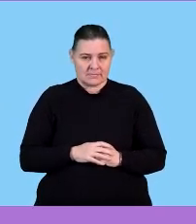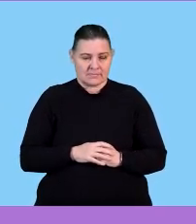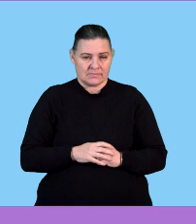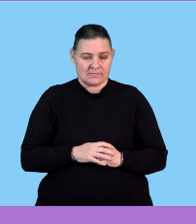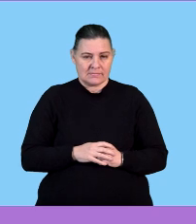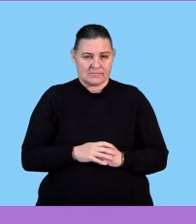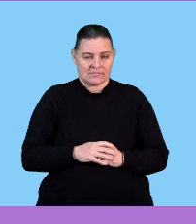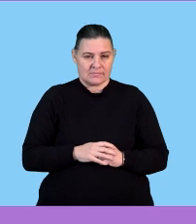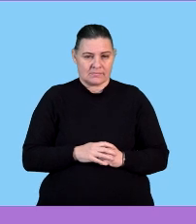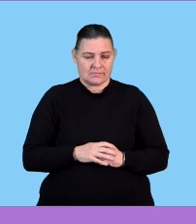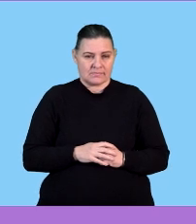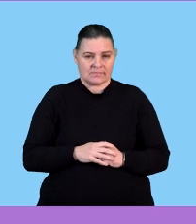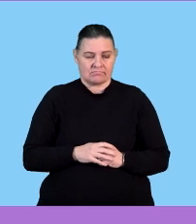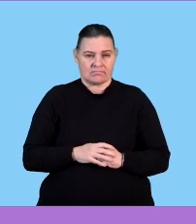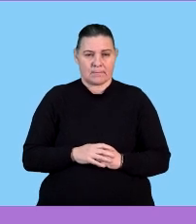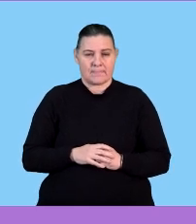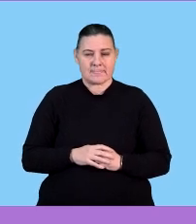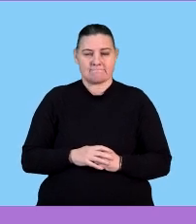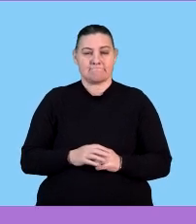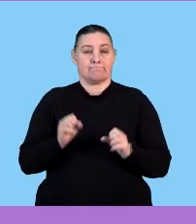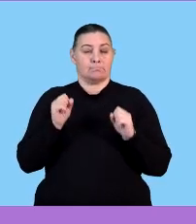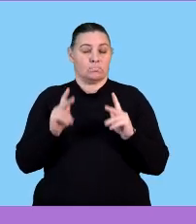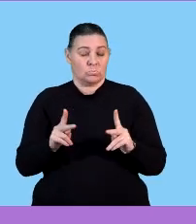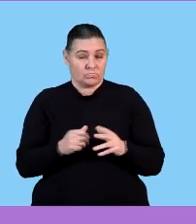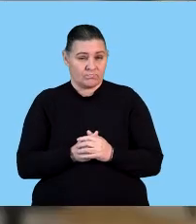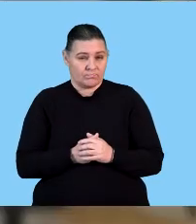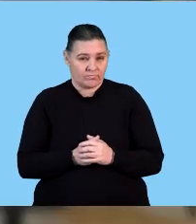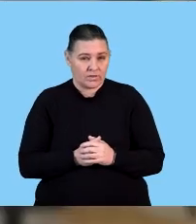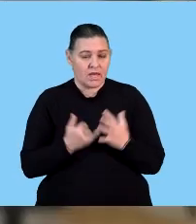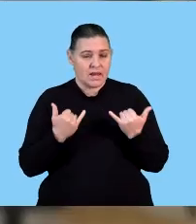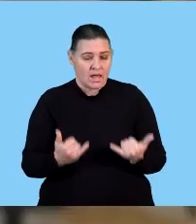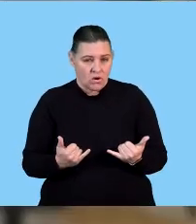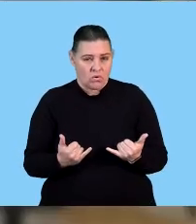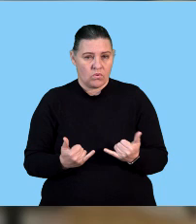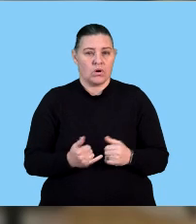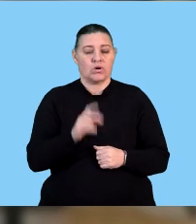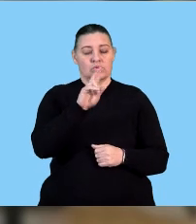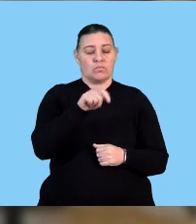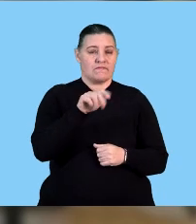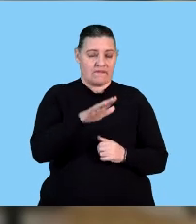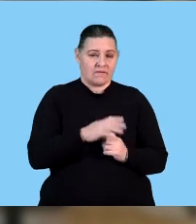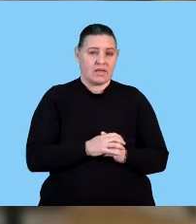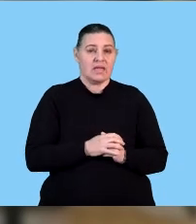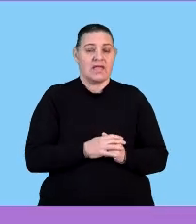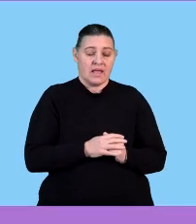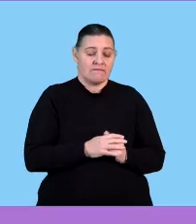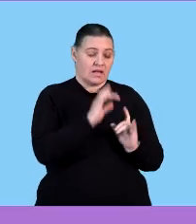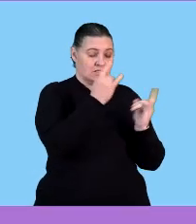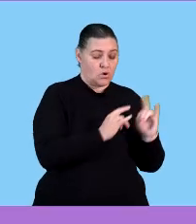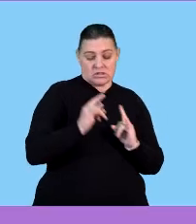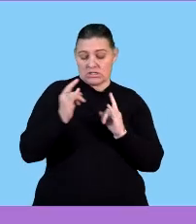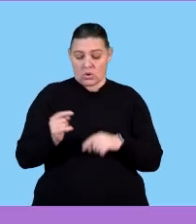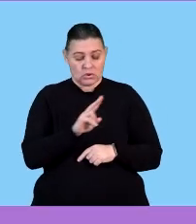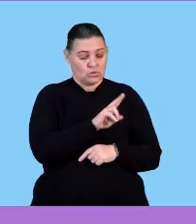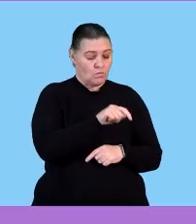One more zero, yes, centimeters. There we go. All right, now we can bring in the 2.5. So if the distance between the two